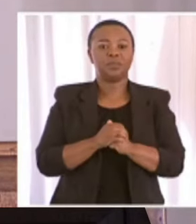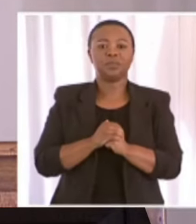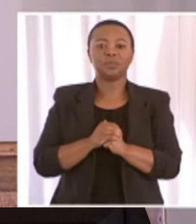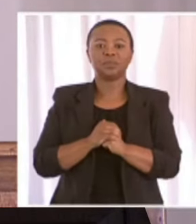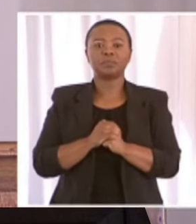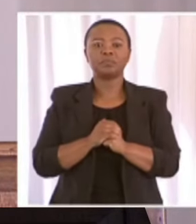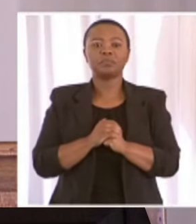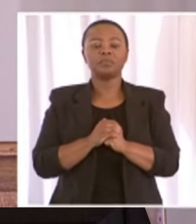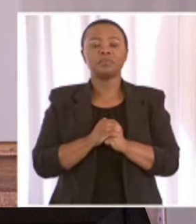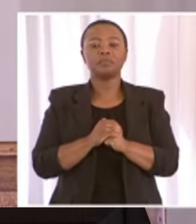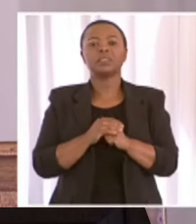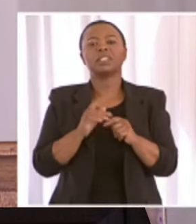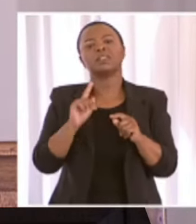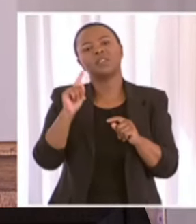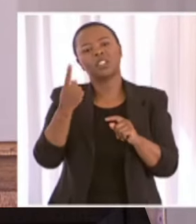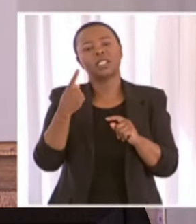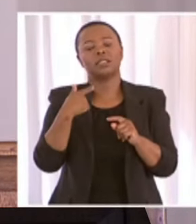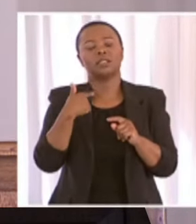But allow me to